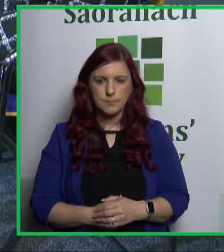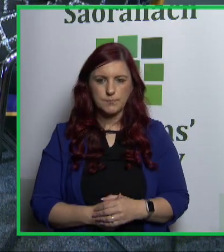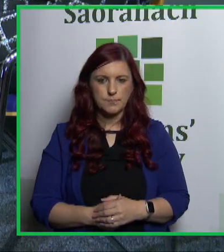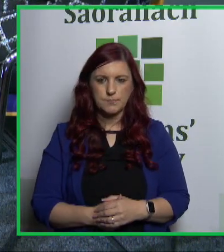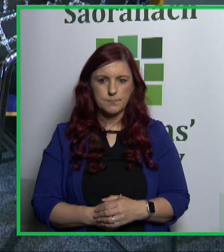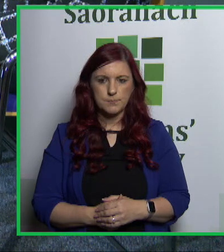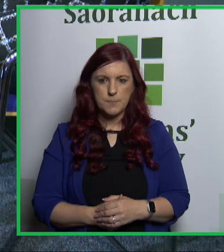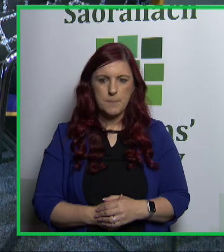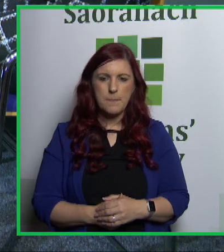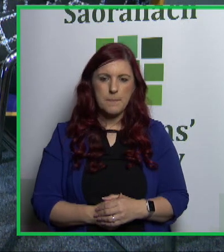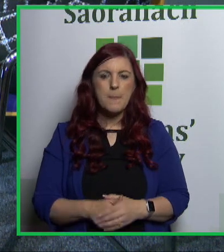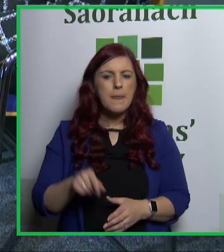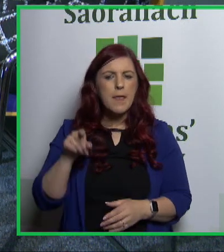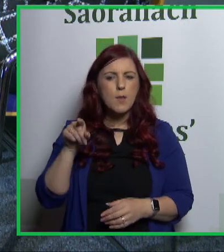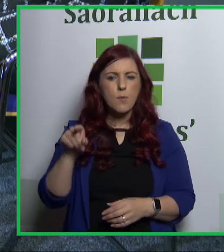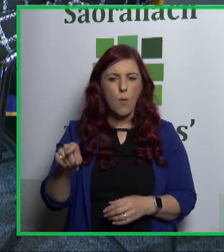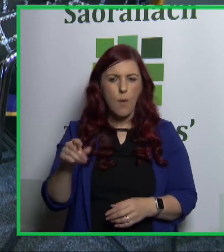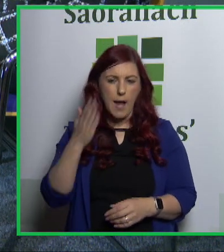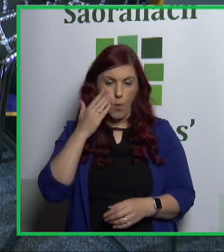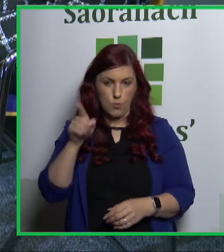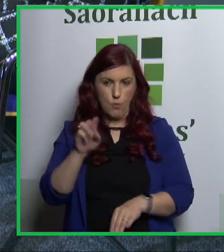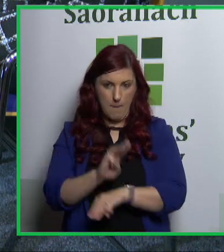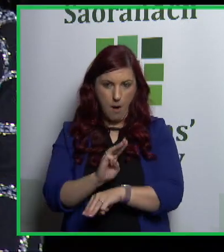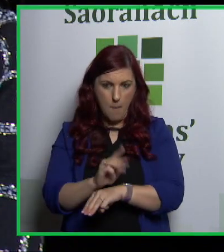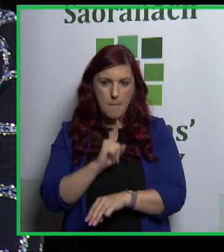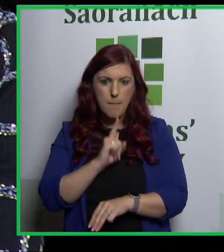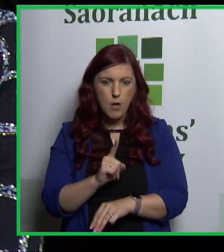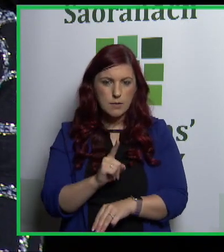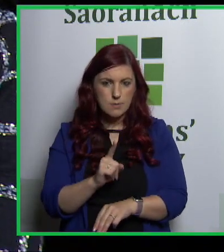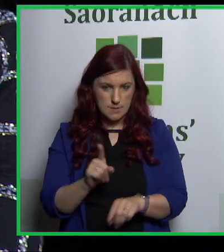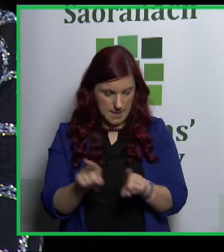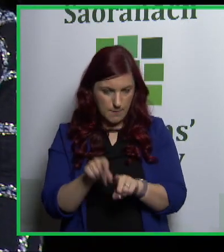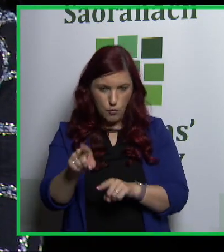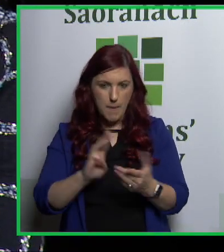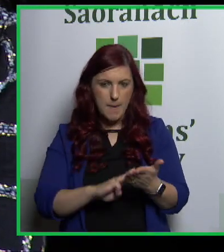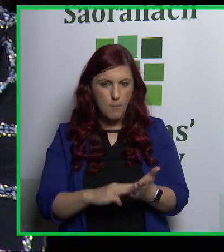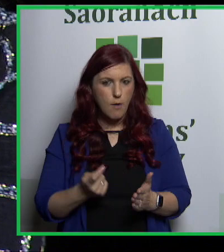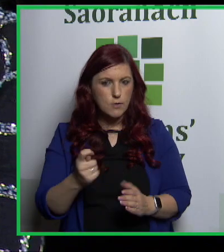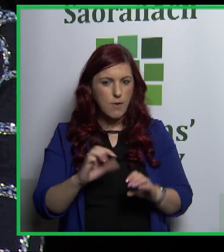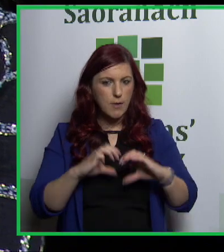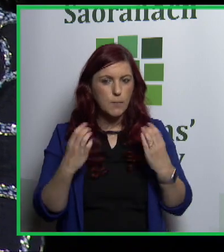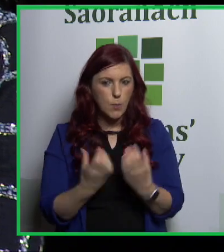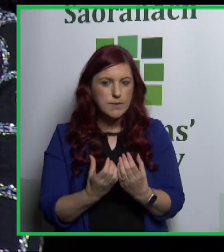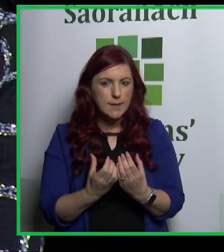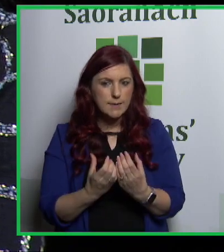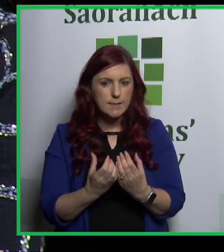that you are a mum, but also you're a member of the traveller community. Where, I am, yeah. Like when everybody's been talking about the stigma